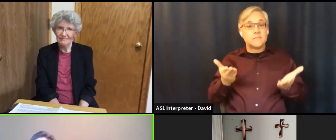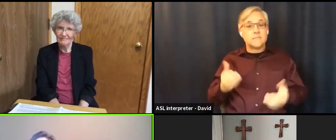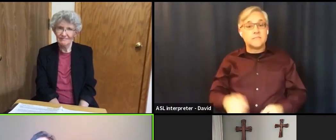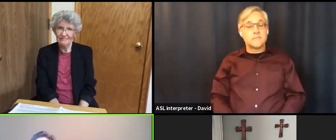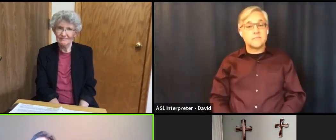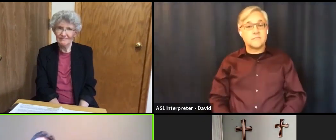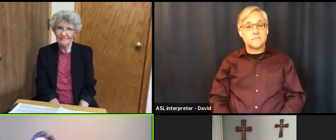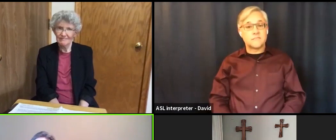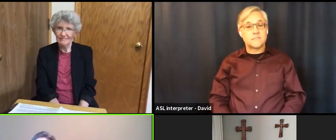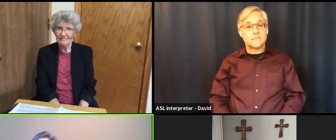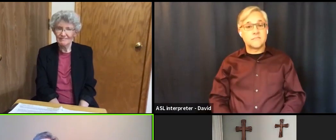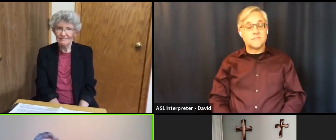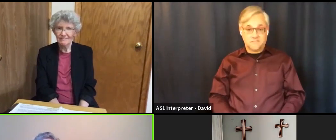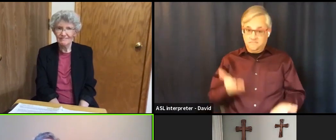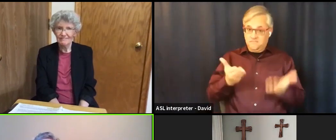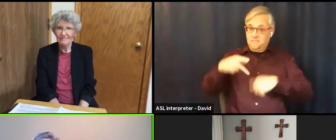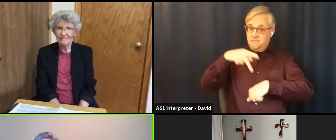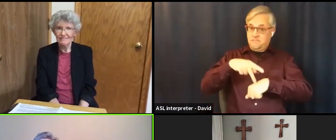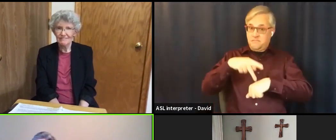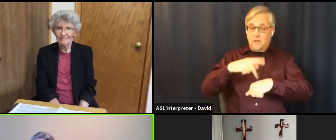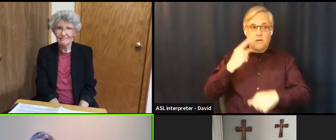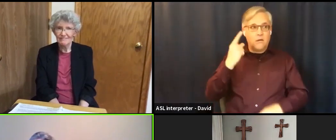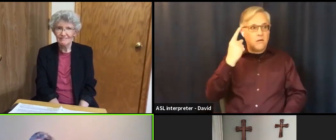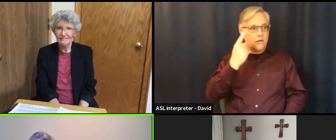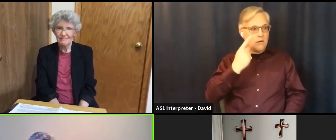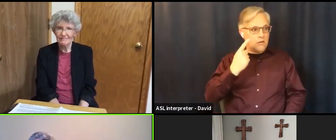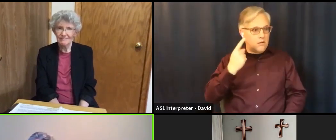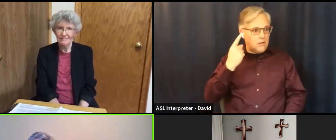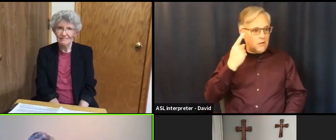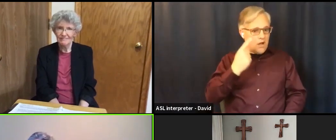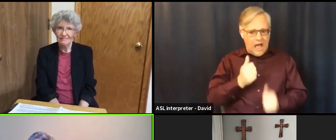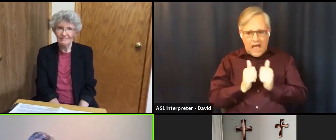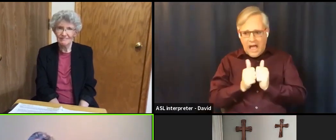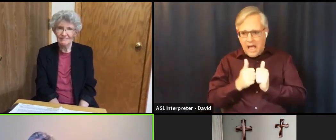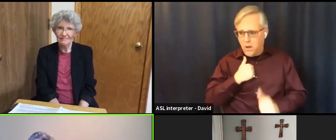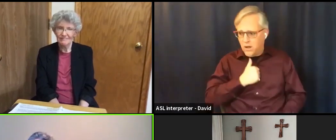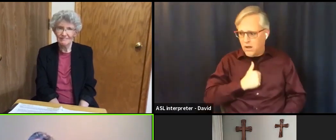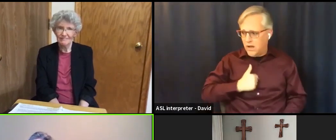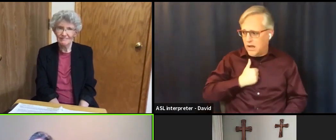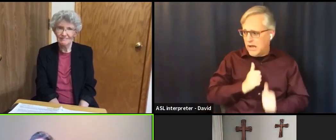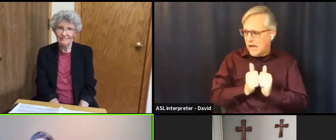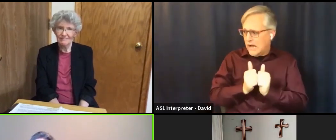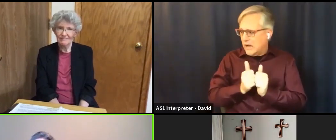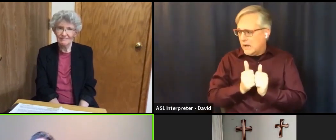Wondering if there will ever be a chance for him to apologize.